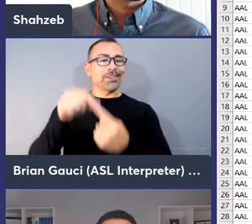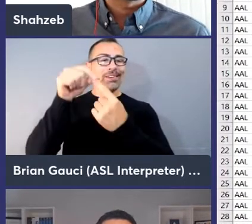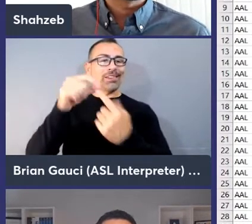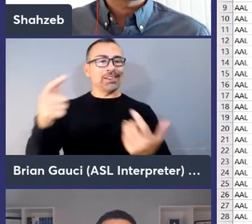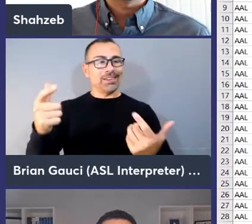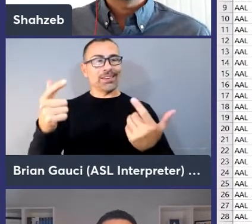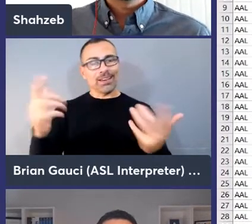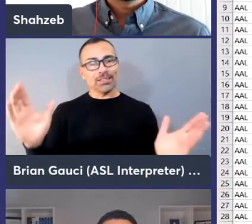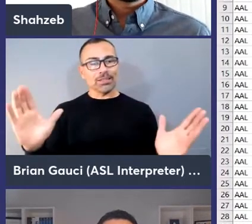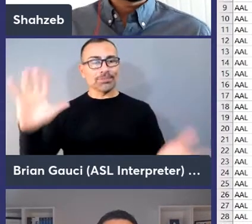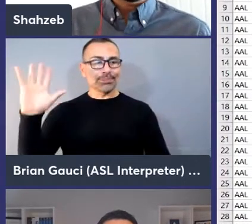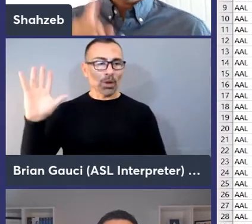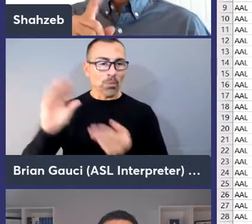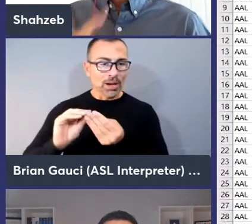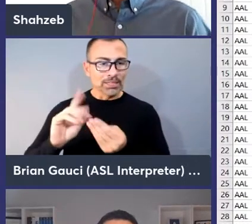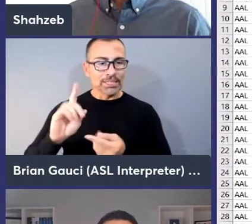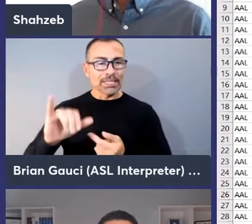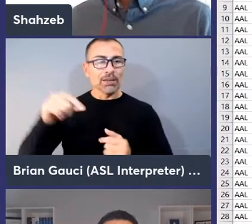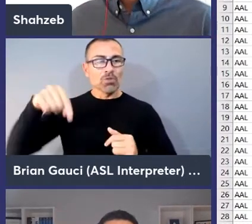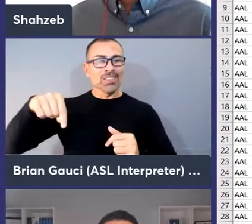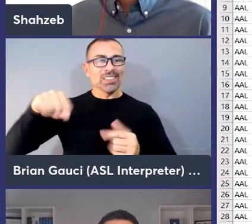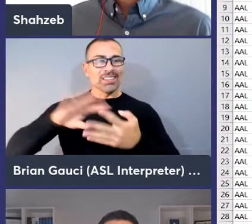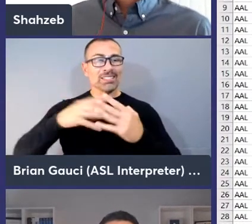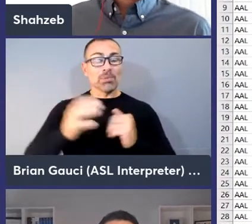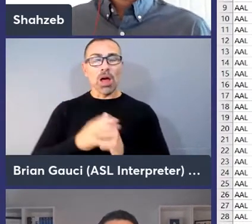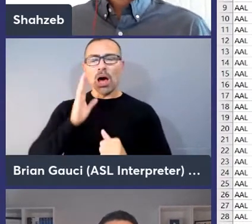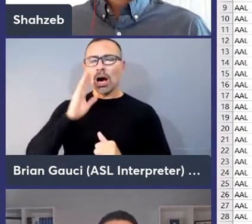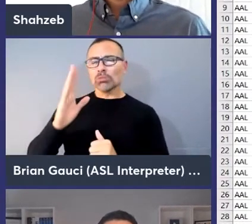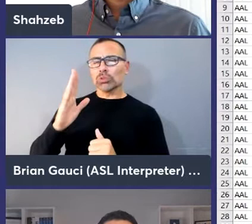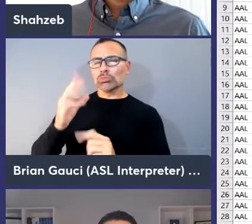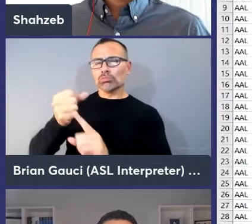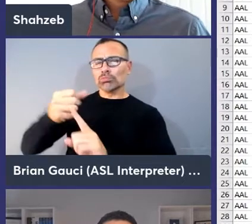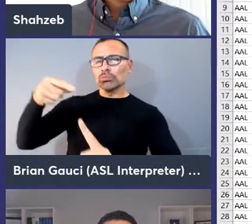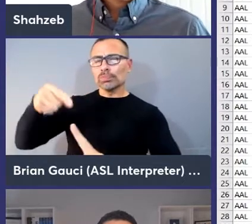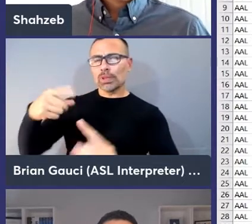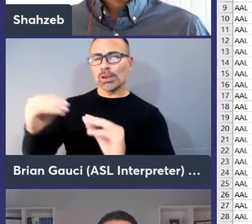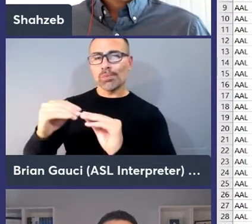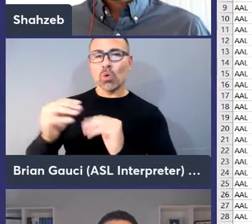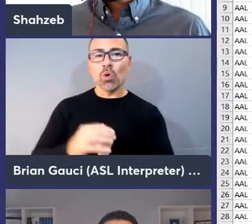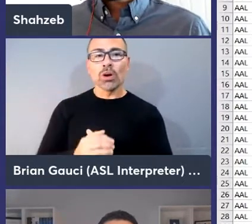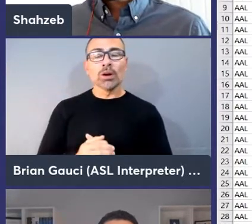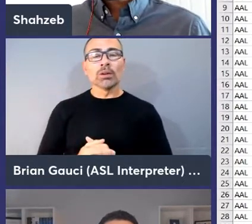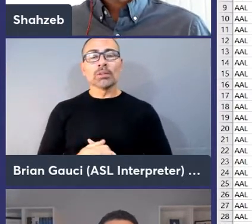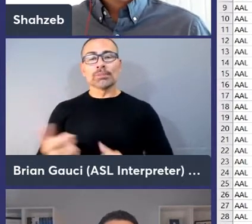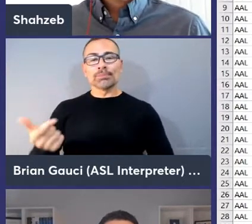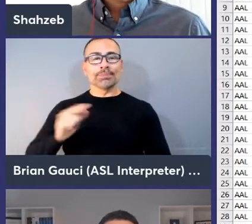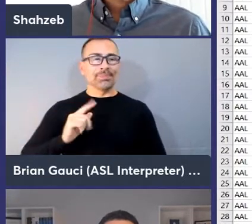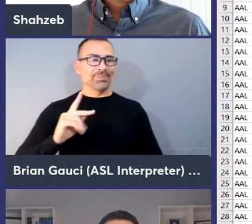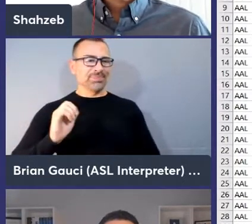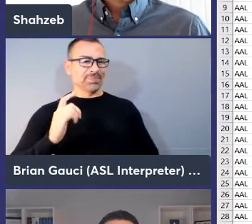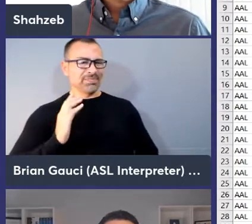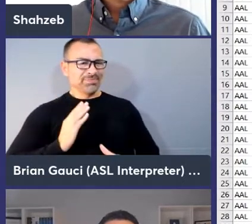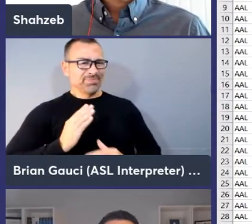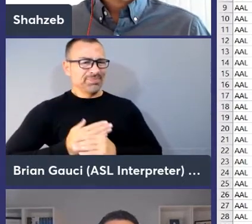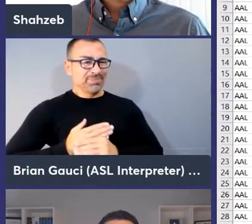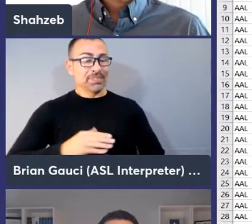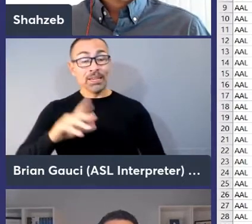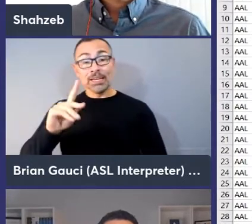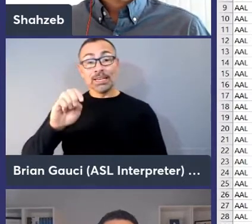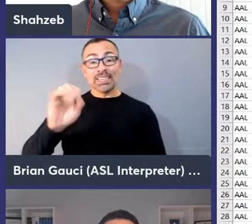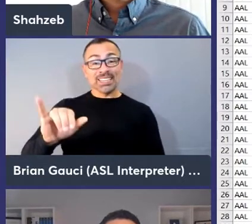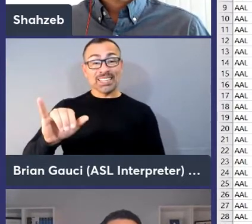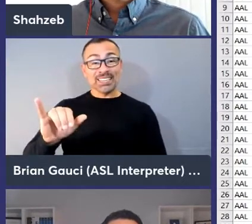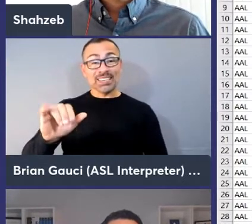this table. So I'll get to that in just a second. So I just wanted to make Is sure that, case sensitivity a thing, or will it all lower or